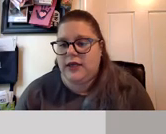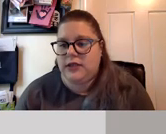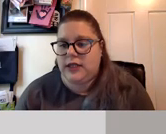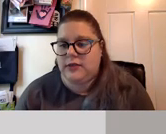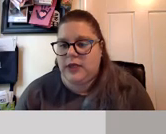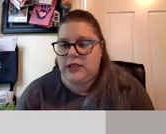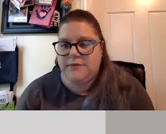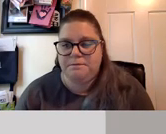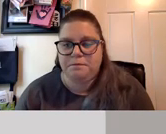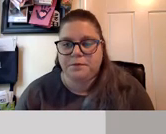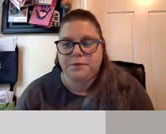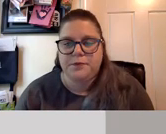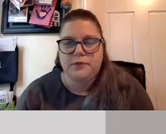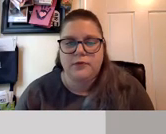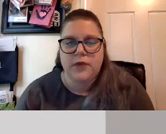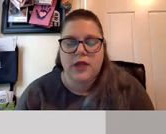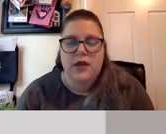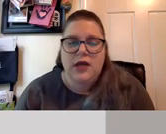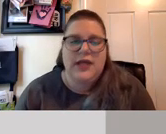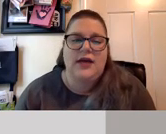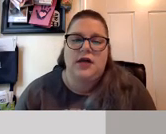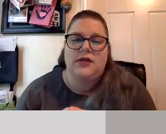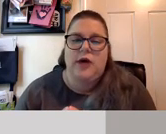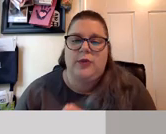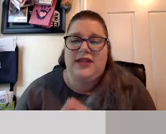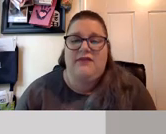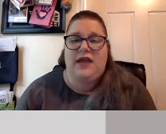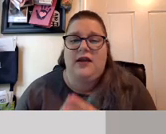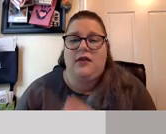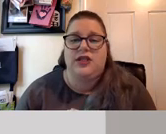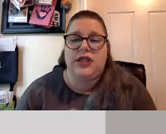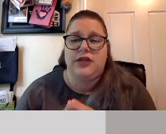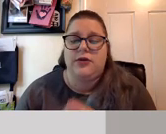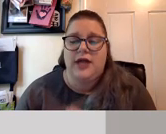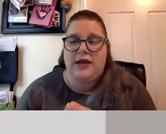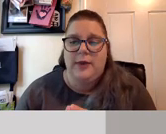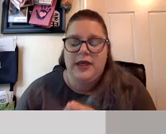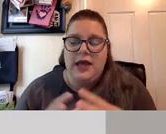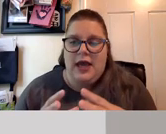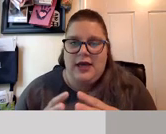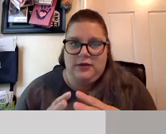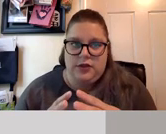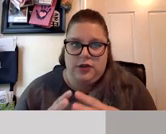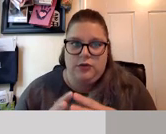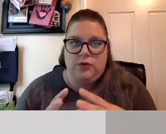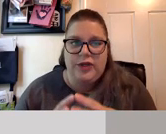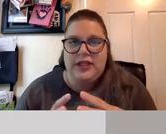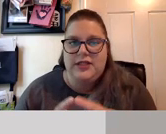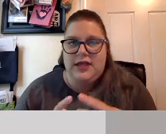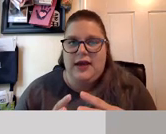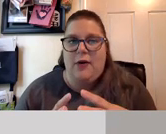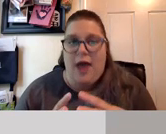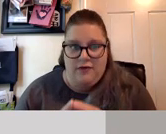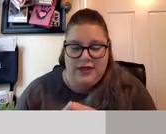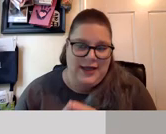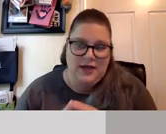1 second, just letting somebody else in. Tags also help with navigating logically through a document, and you will really